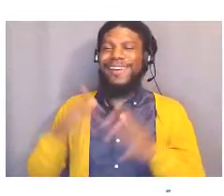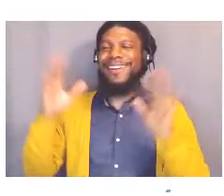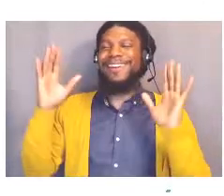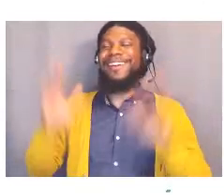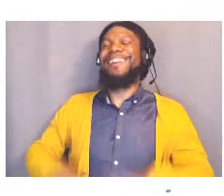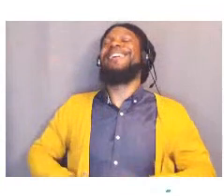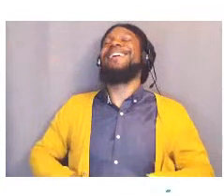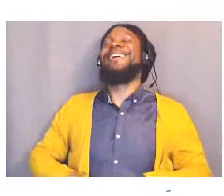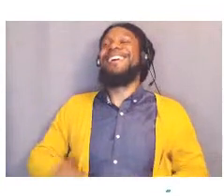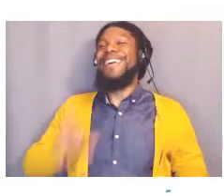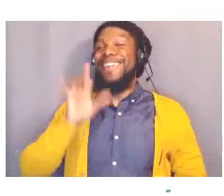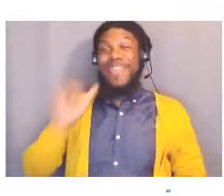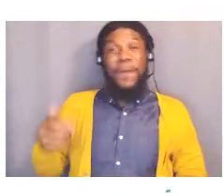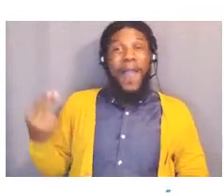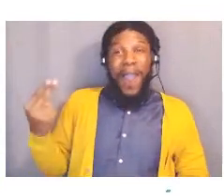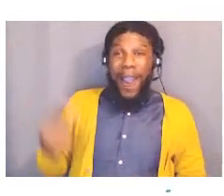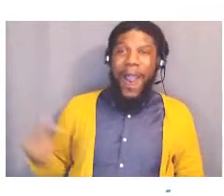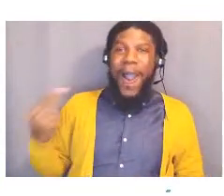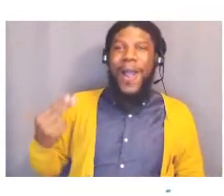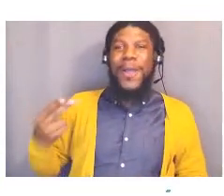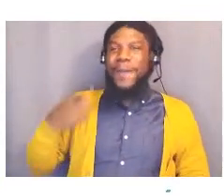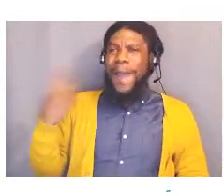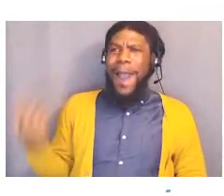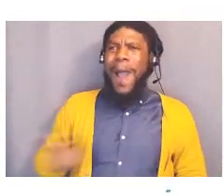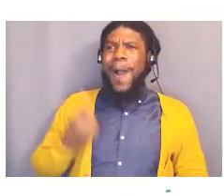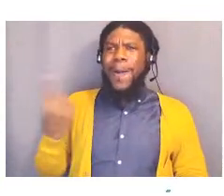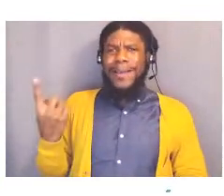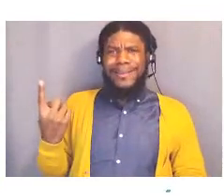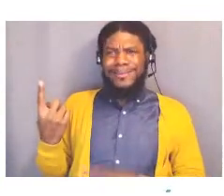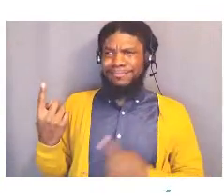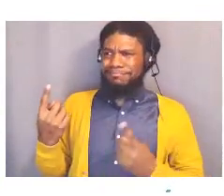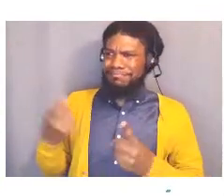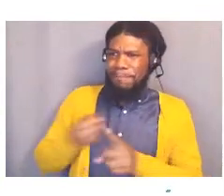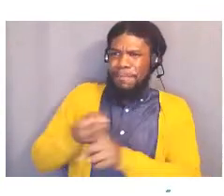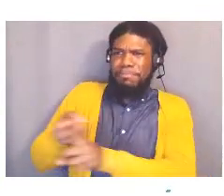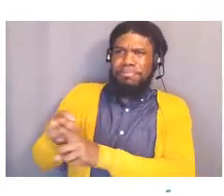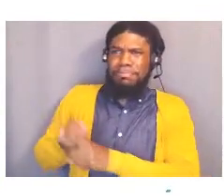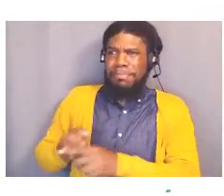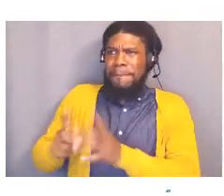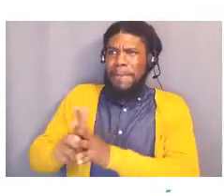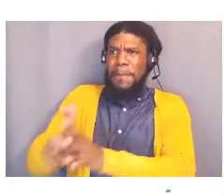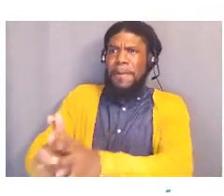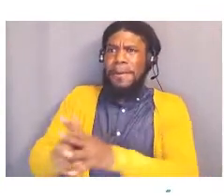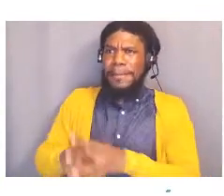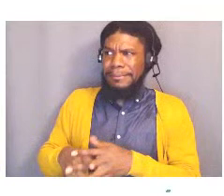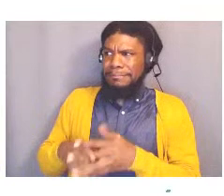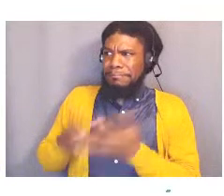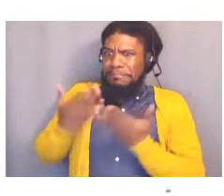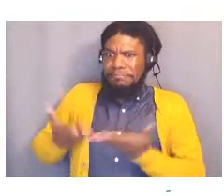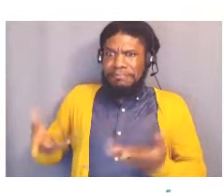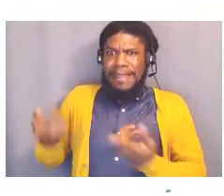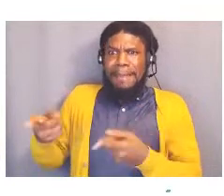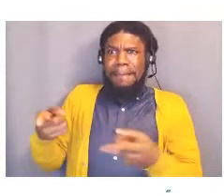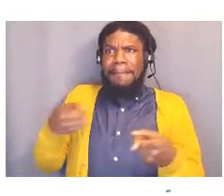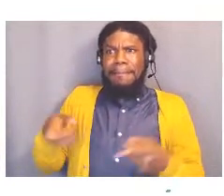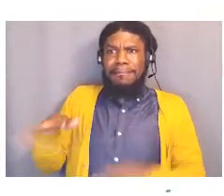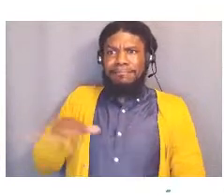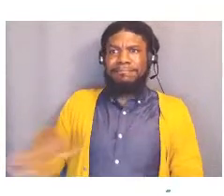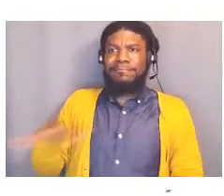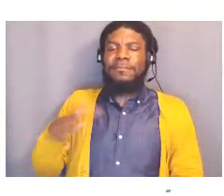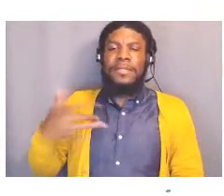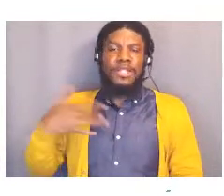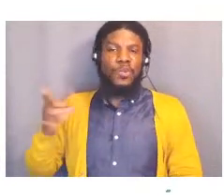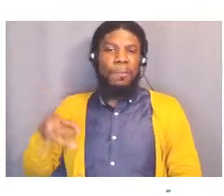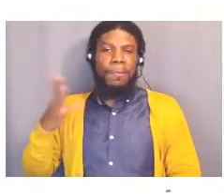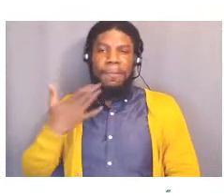That was Harlem. There was always something going on in Harlem. I mean, bad things sometimes, but mostly good things.